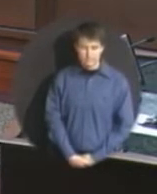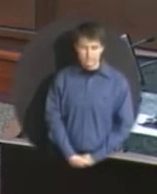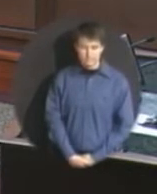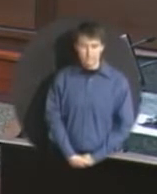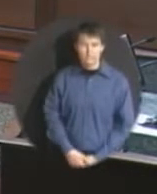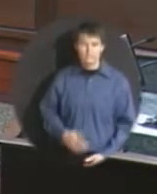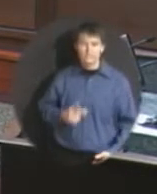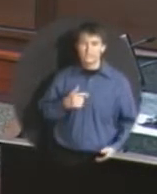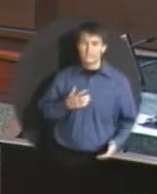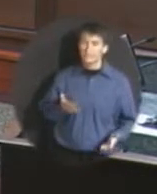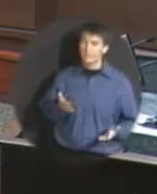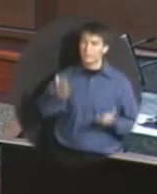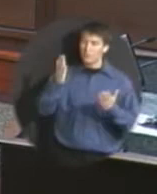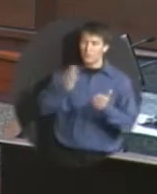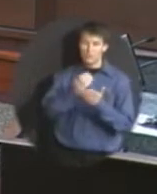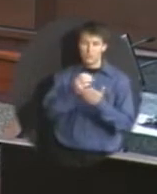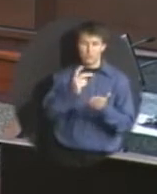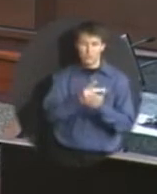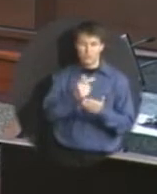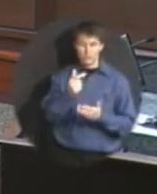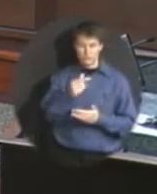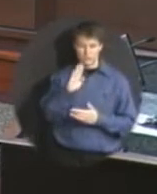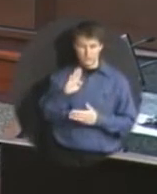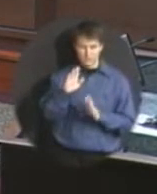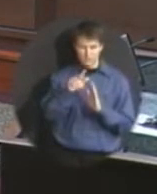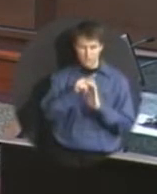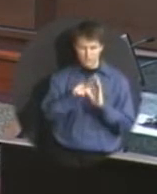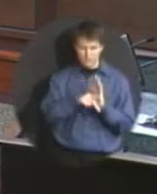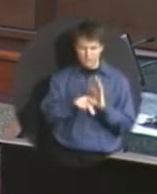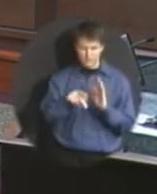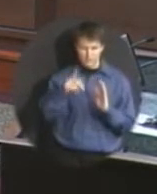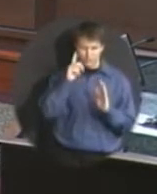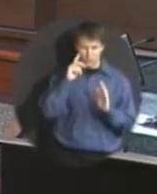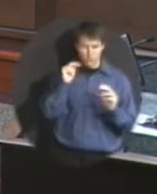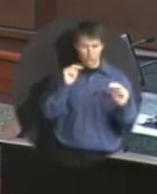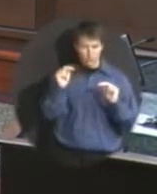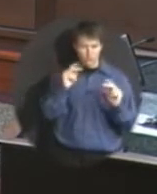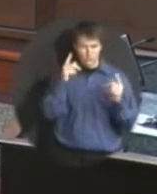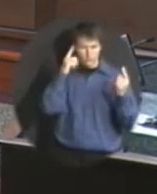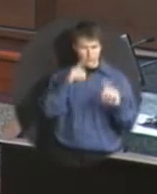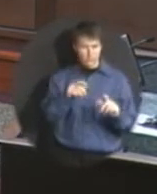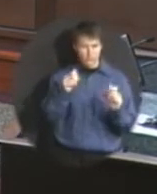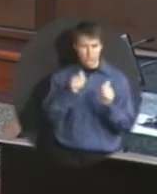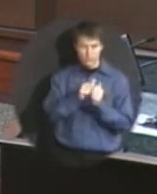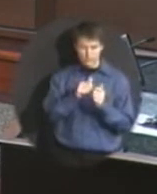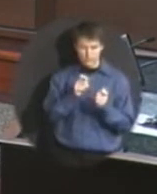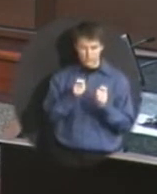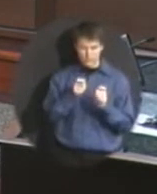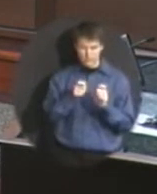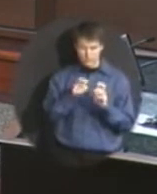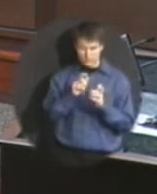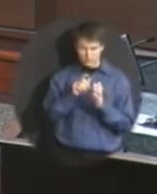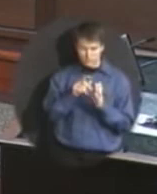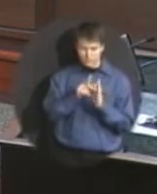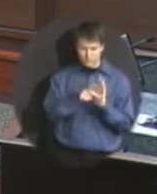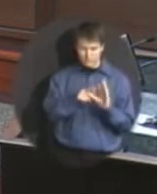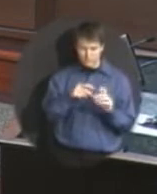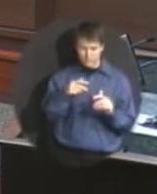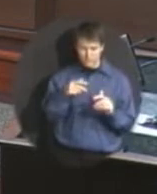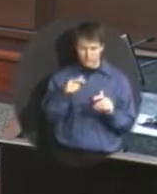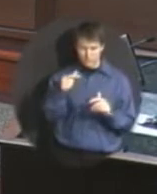Well, I move to approve the GB policies for the negotiated agreement along with the minor edits in the GA policies as